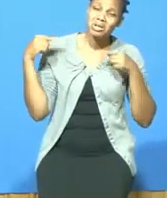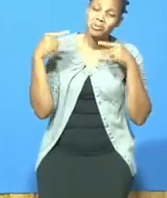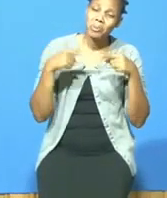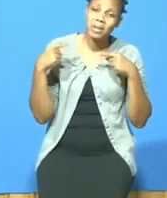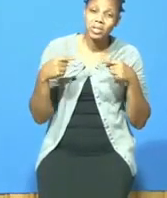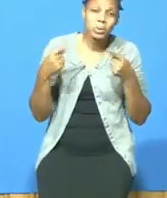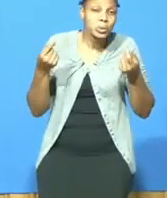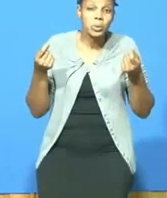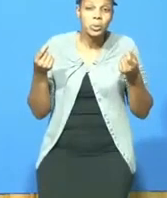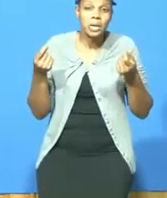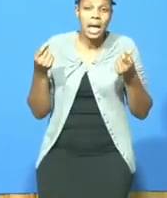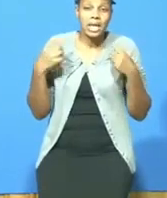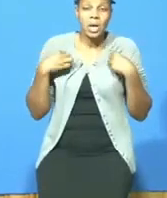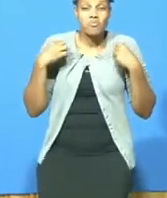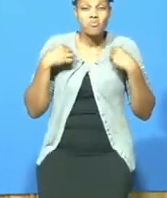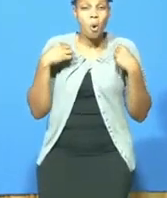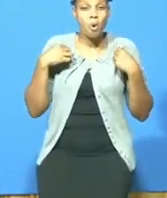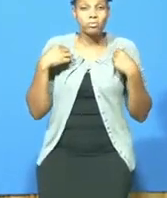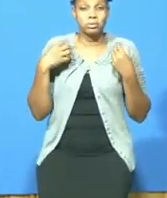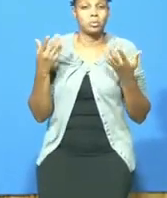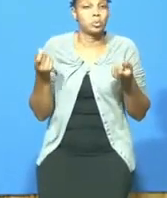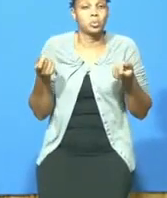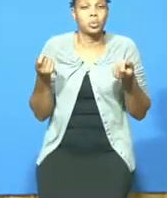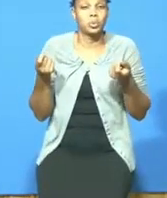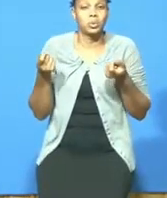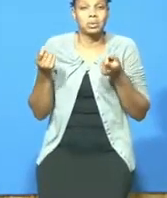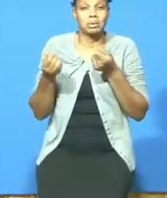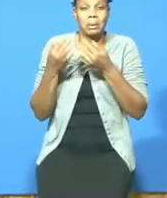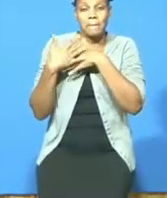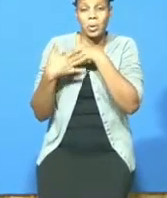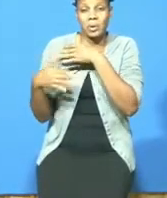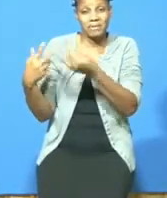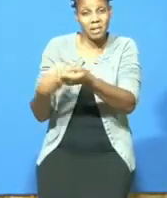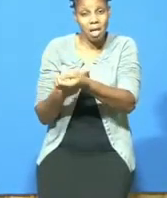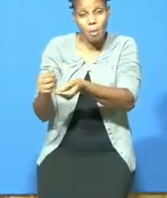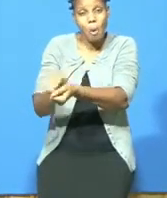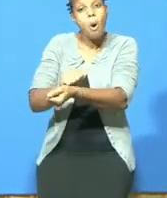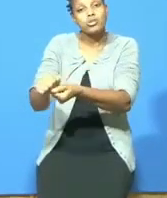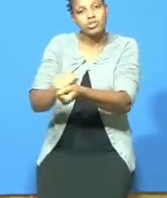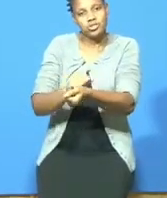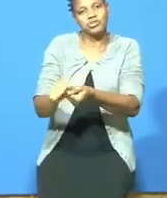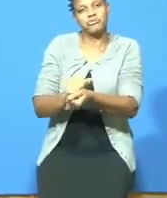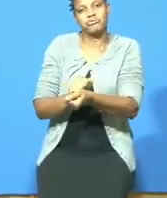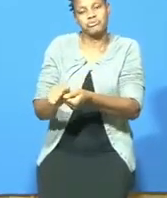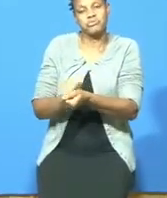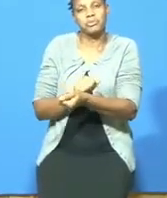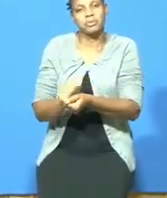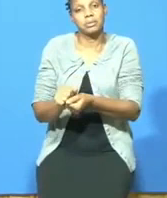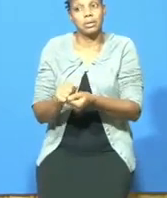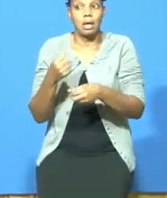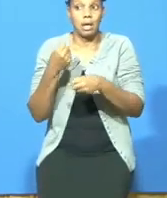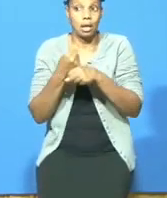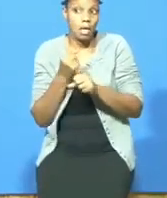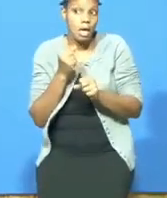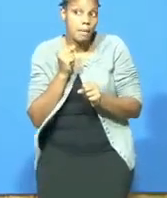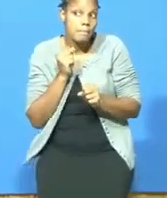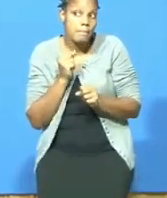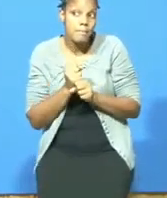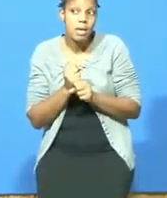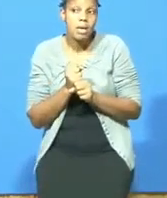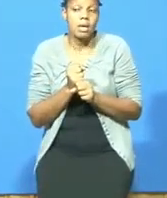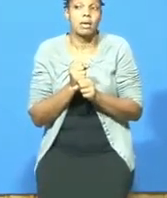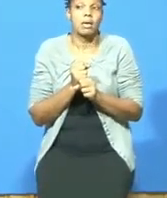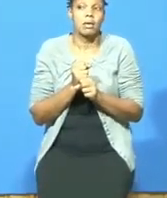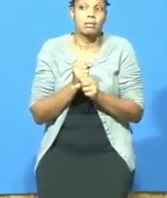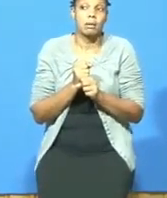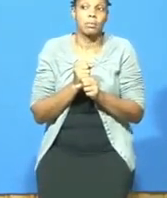have washed their robes in the blood of the Lamb, and have made them